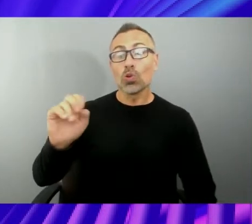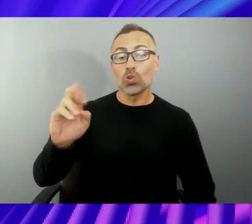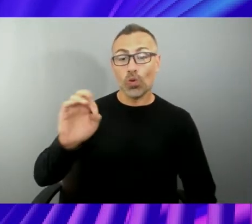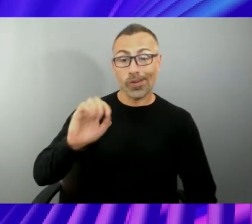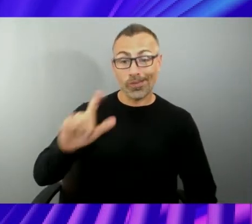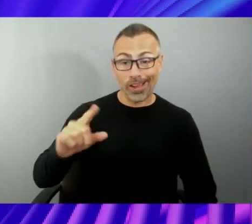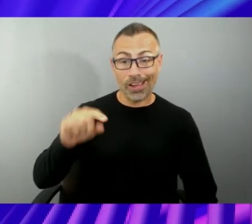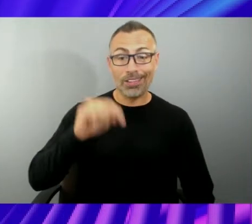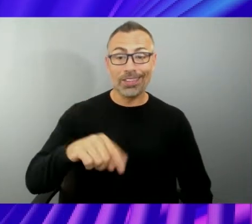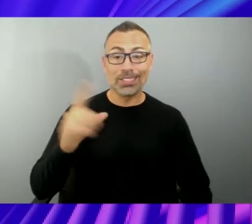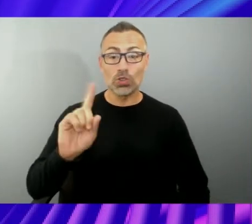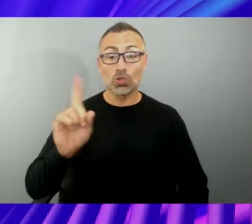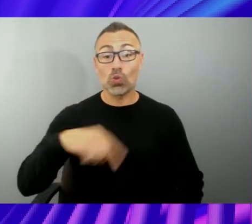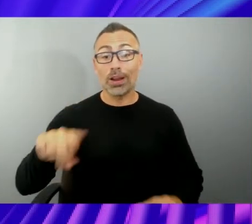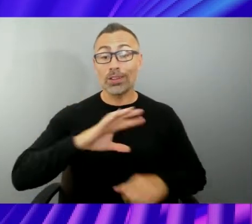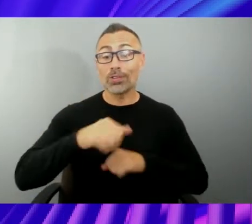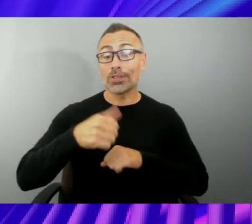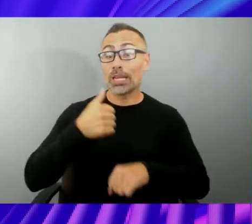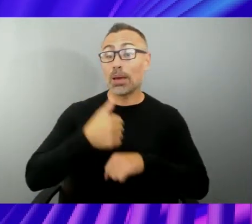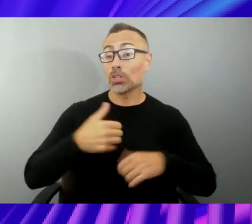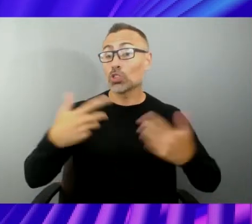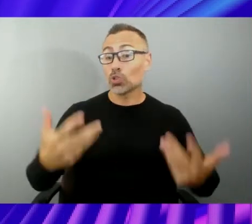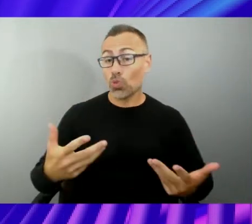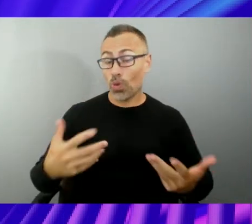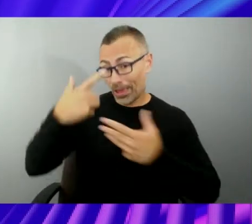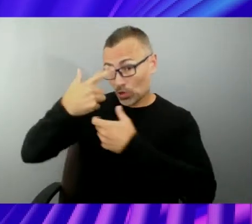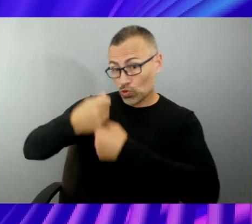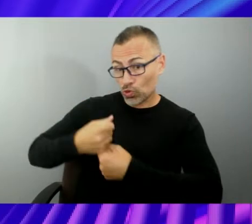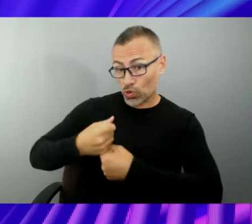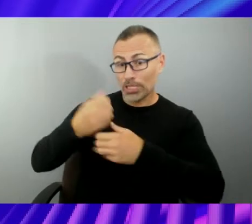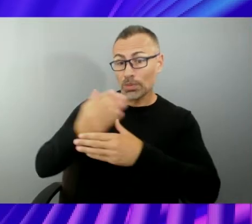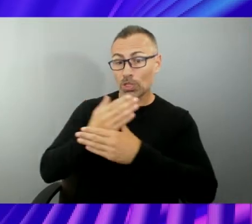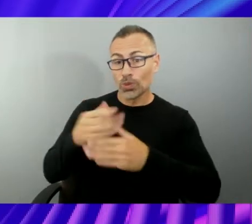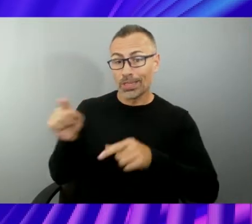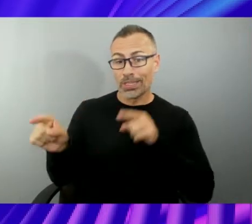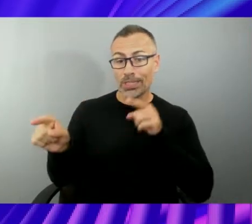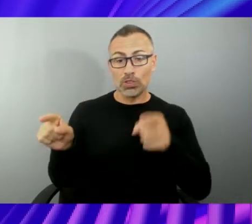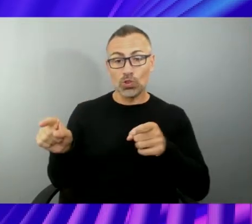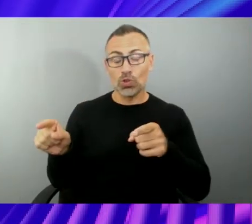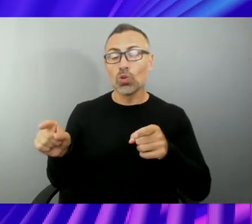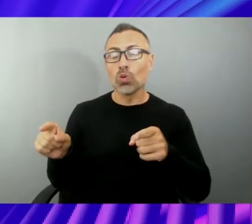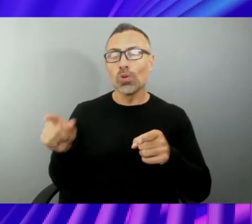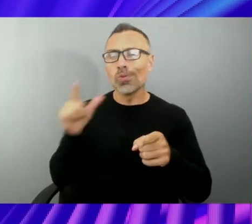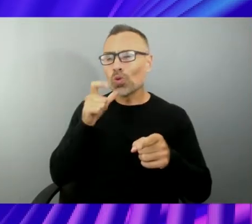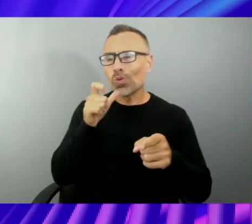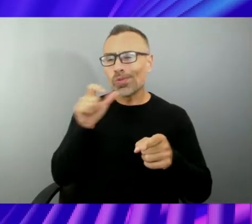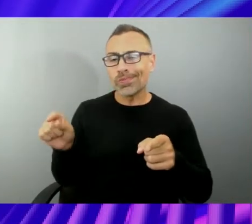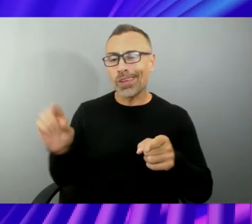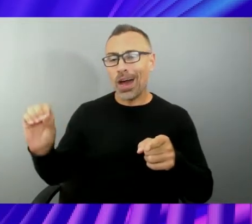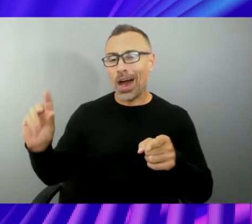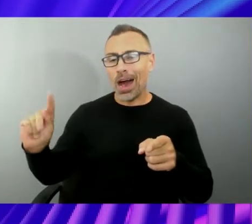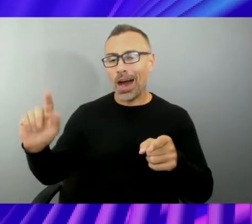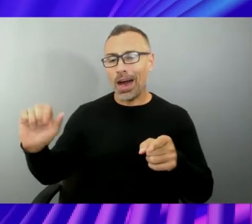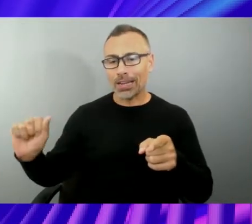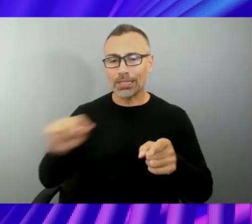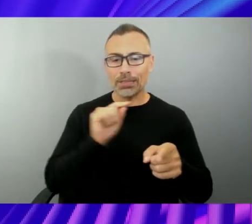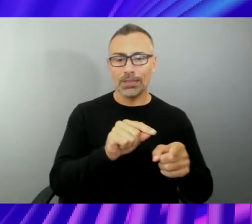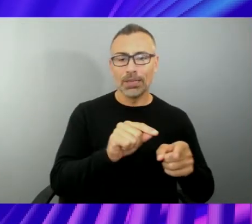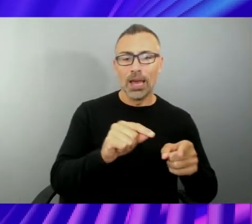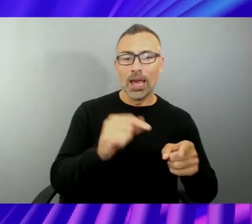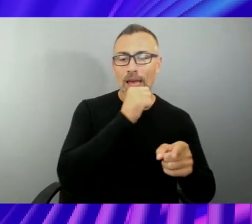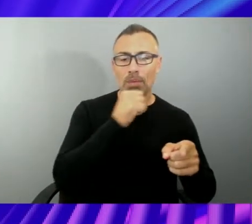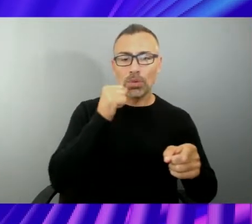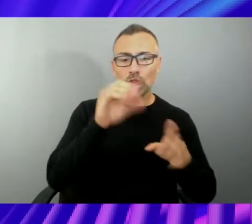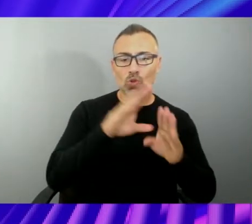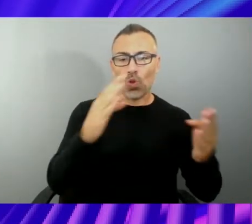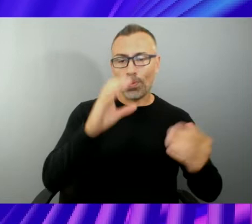establishing a basically trust between these two. These two means Okta and Amazon OpenSearch. And then we have to